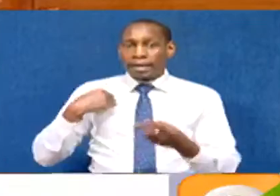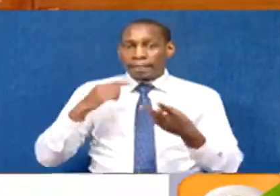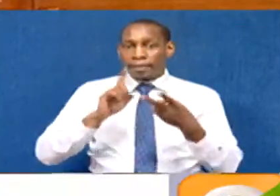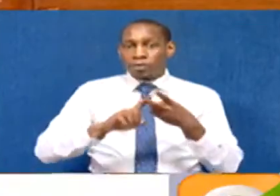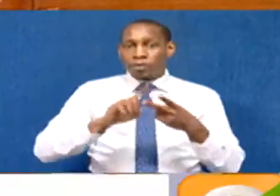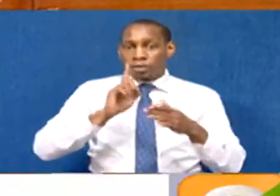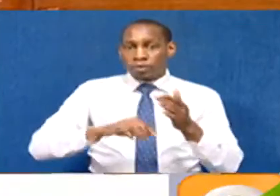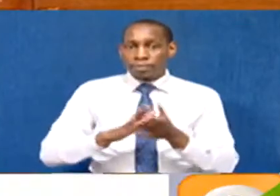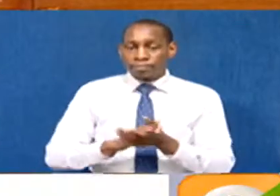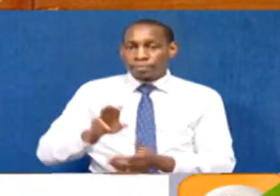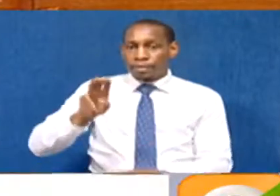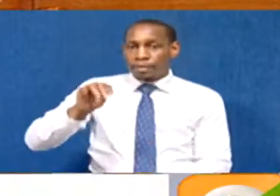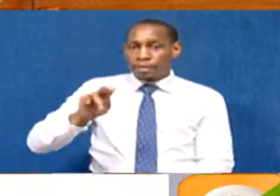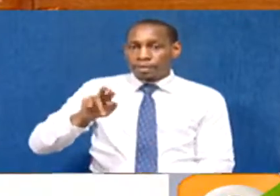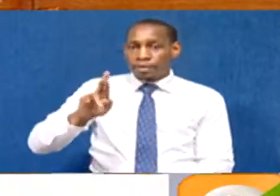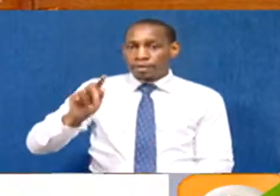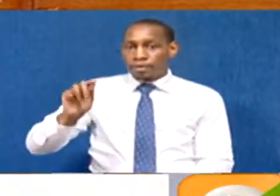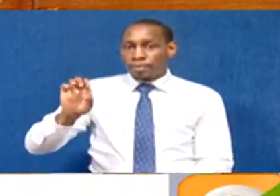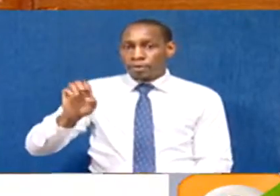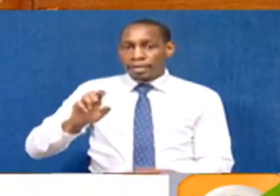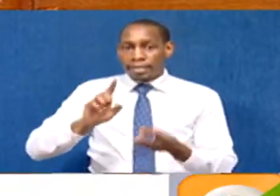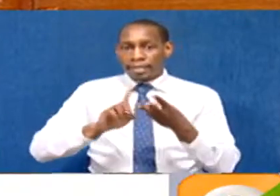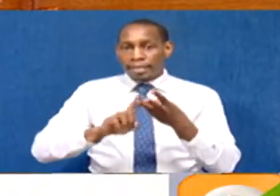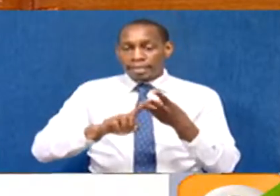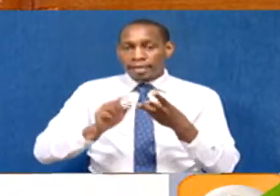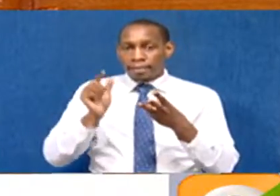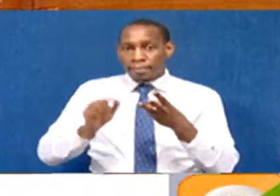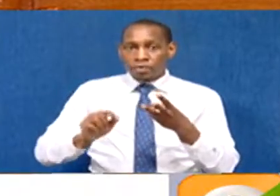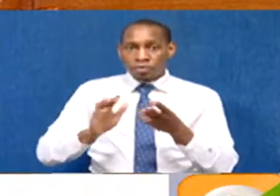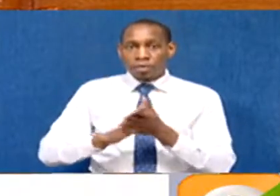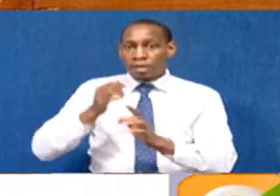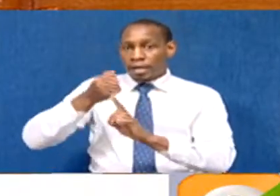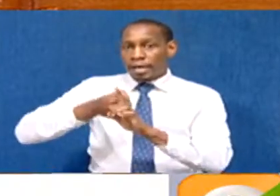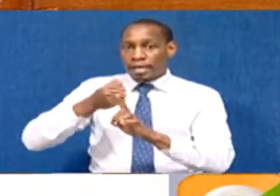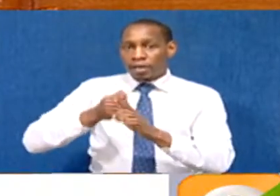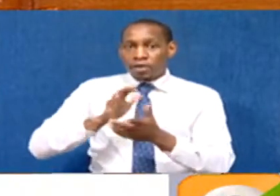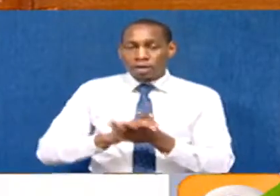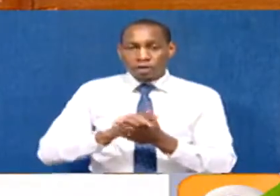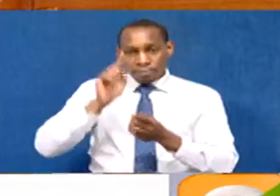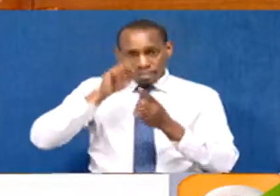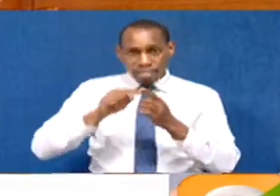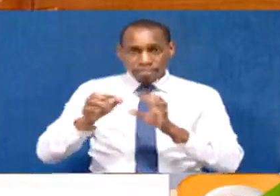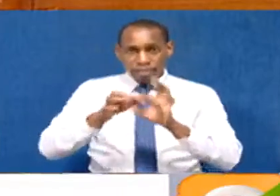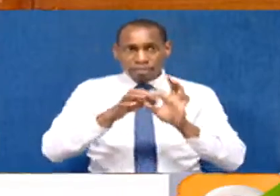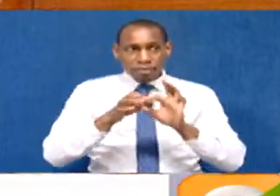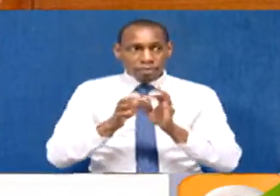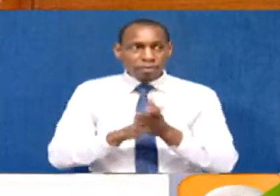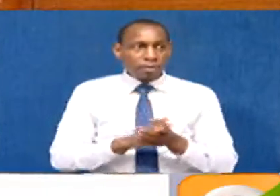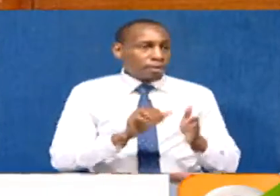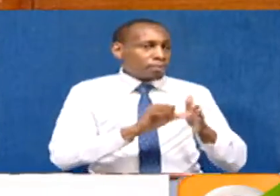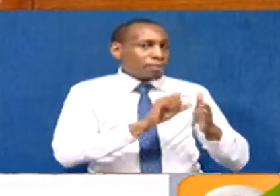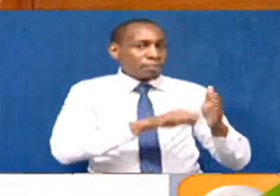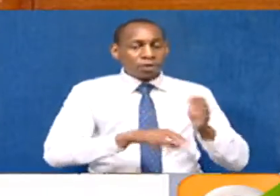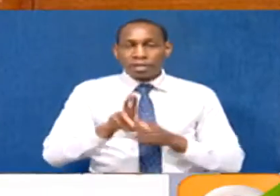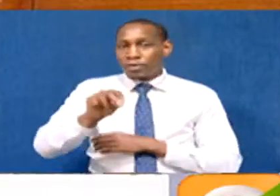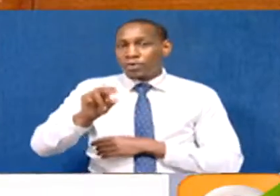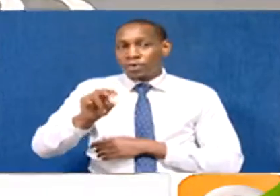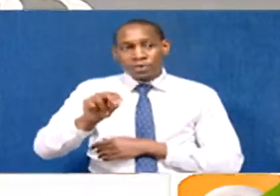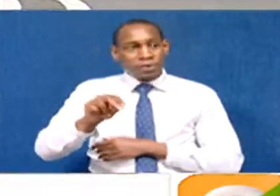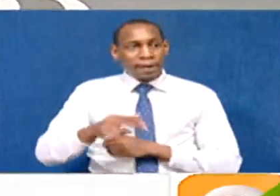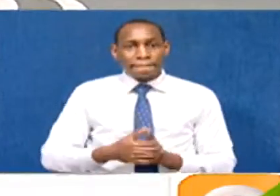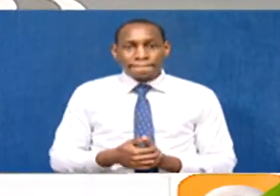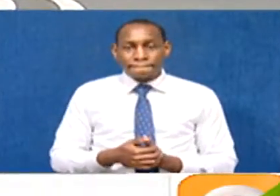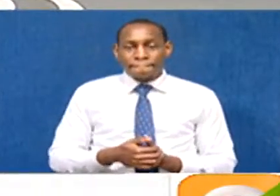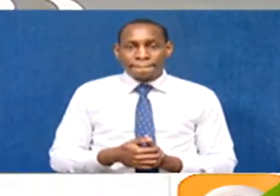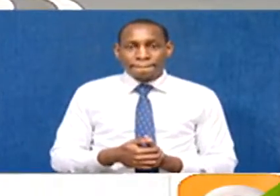think tank is Murathe. The third think tank is... Why is she saying them like something is wrong with them? No. Yes.